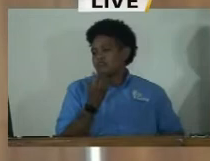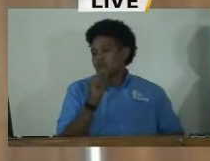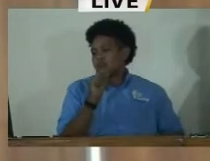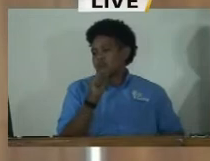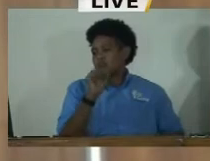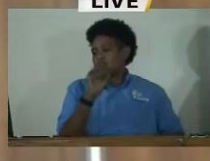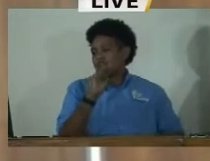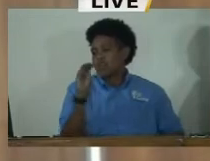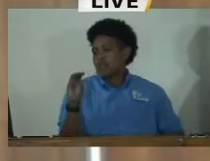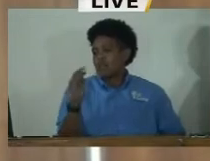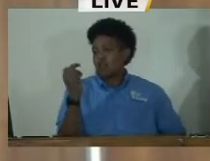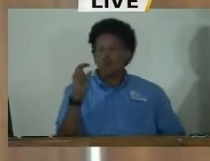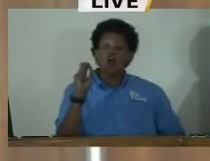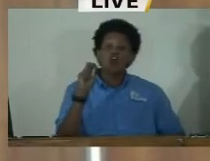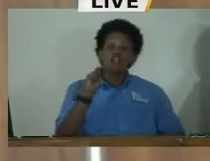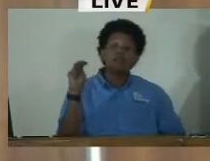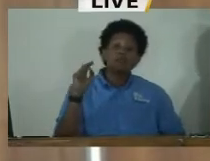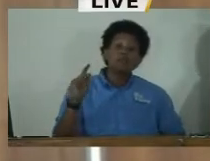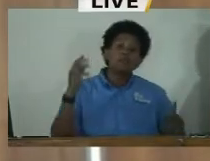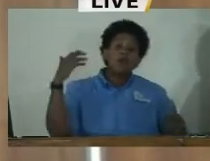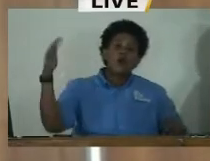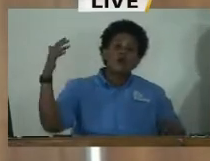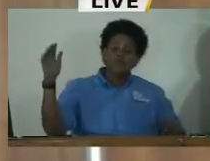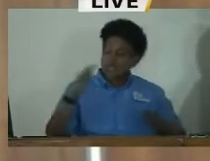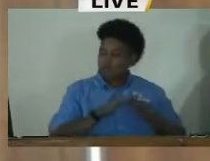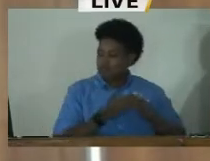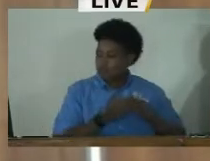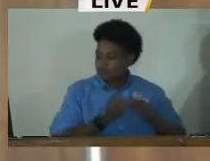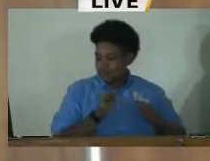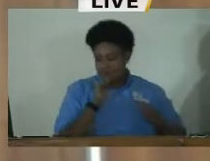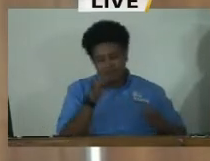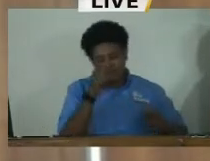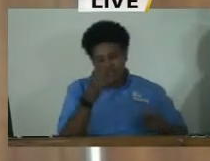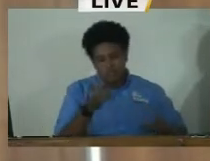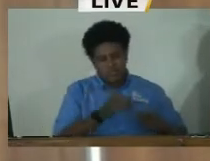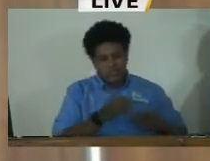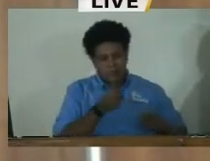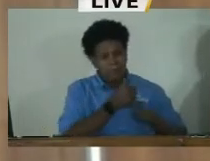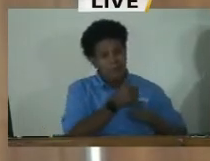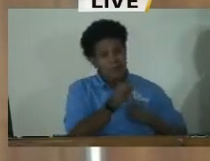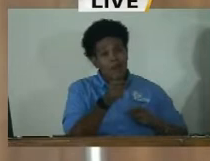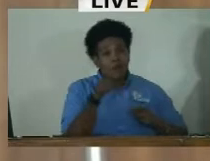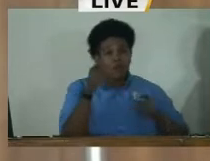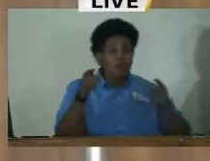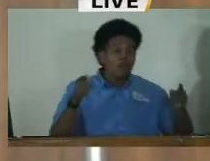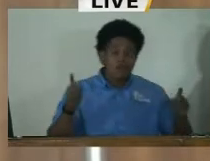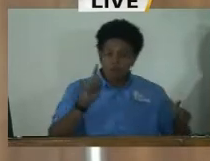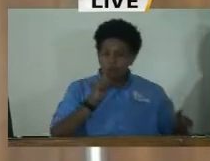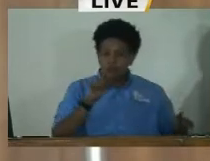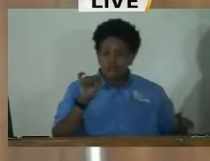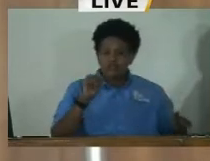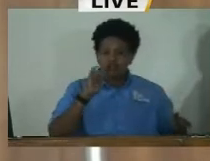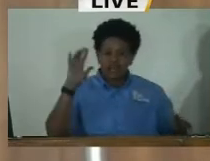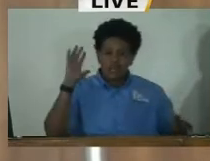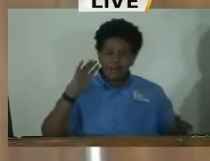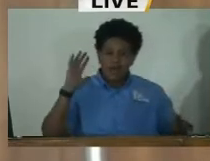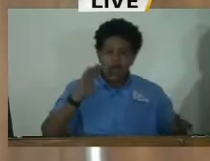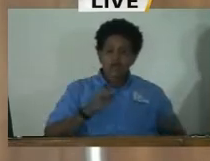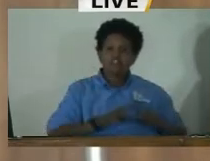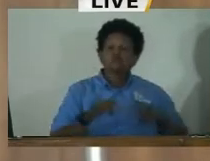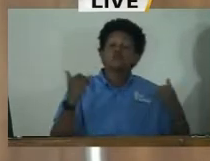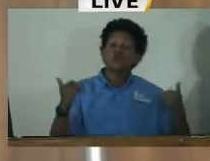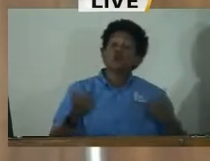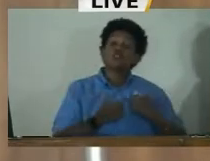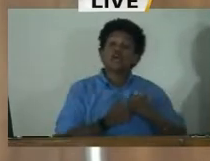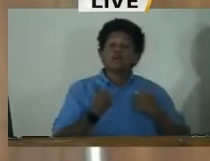30 million people outside of Jamaica? I'm not interested in blaming anyone, and that is the past. But it's